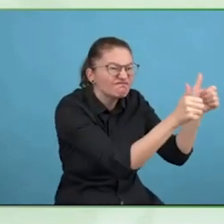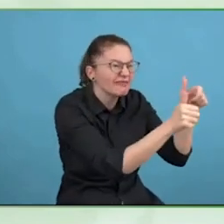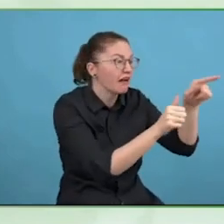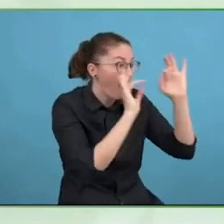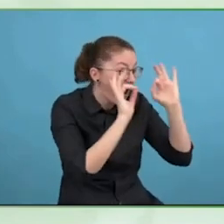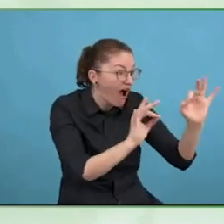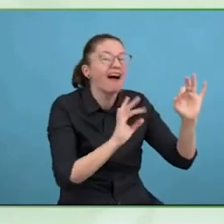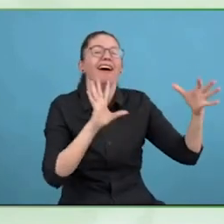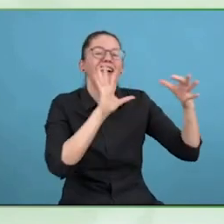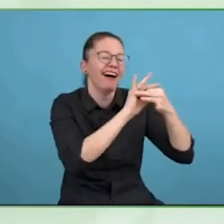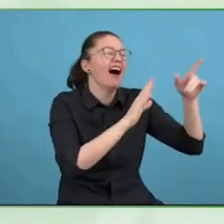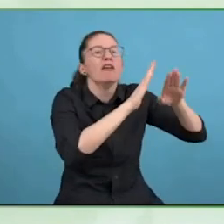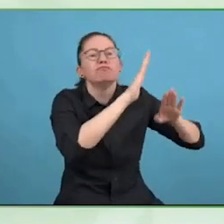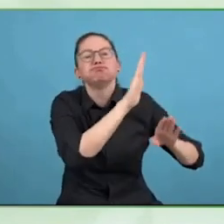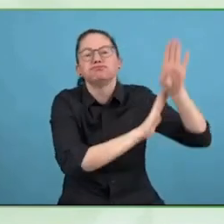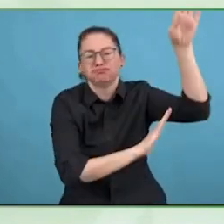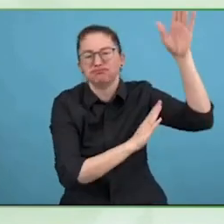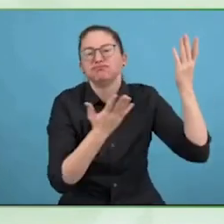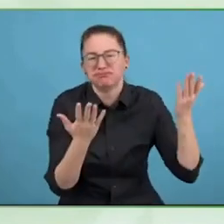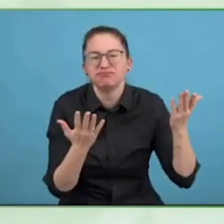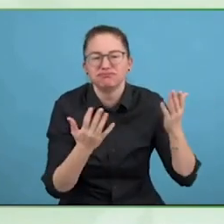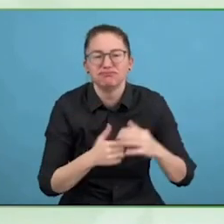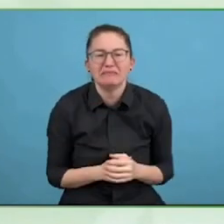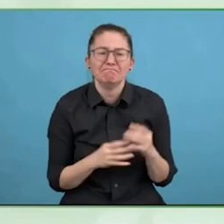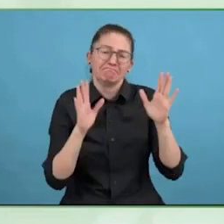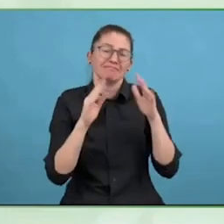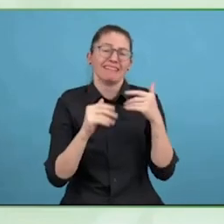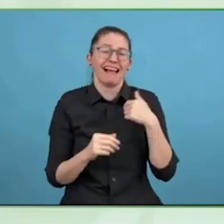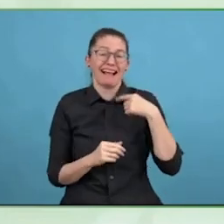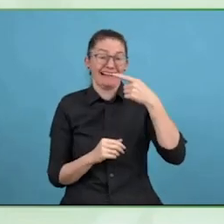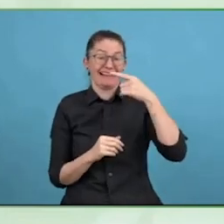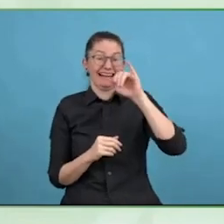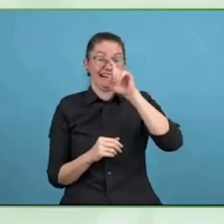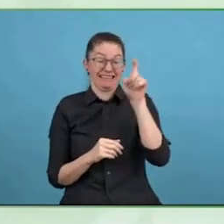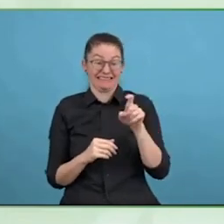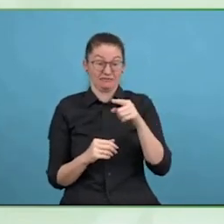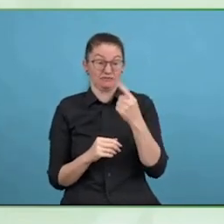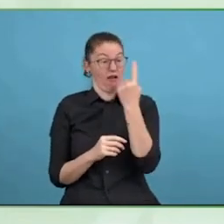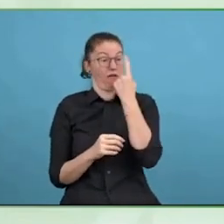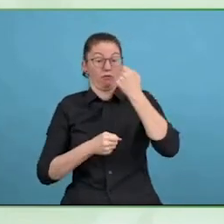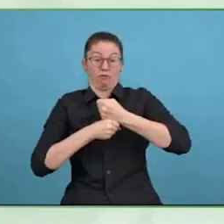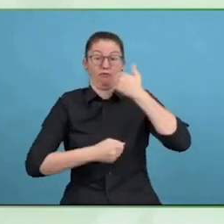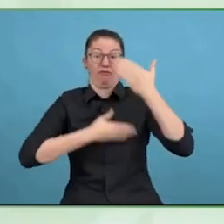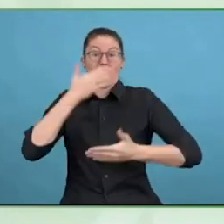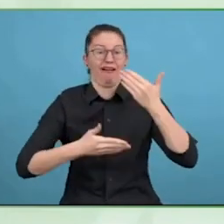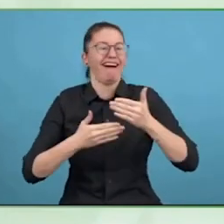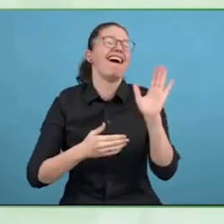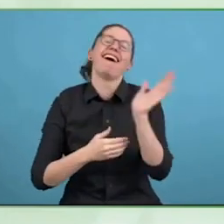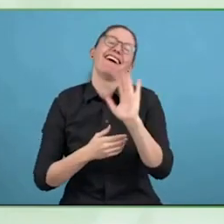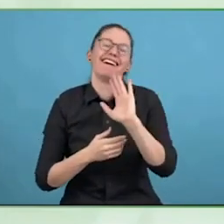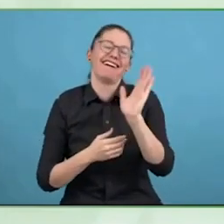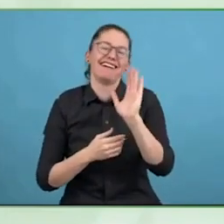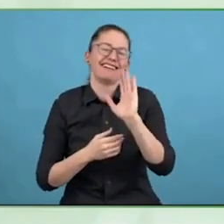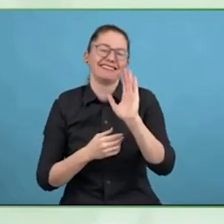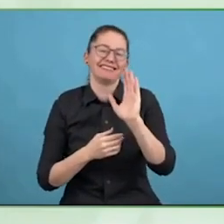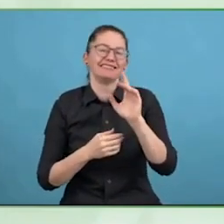they are all done in cooperation with not only one or two actors, but with several actors. And I think this is for me the key.